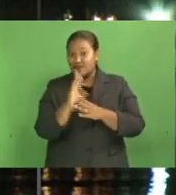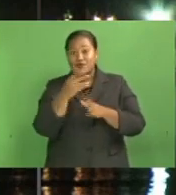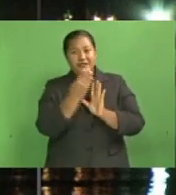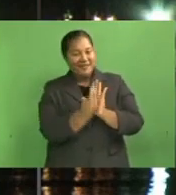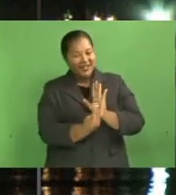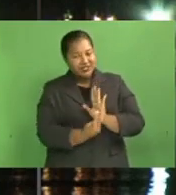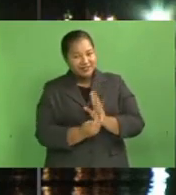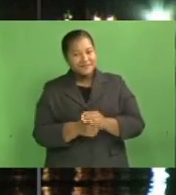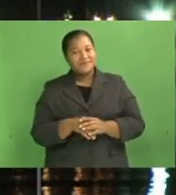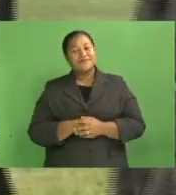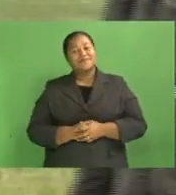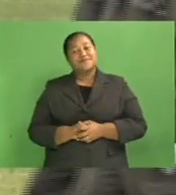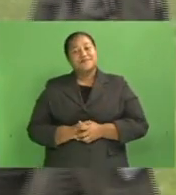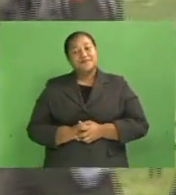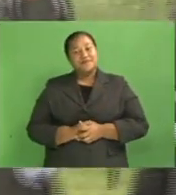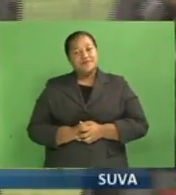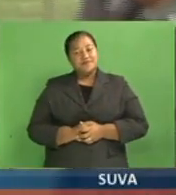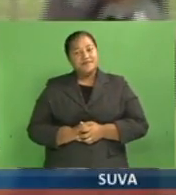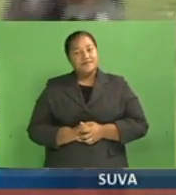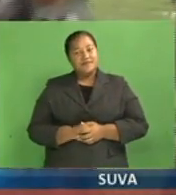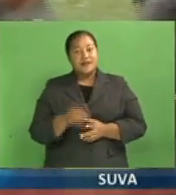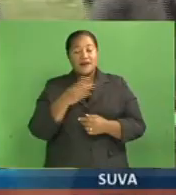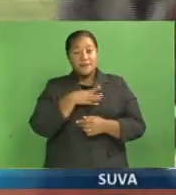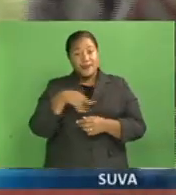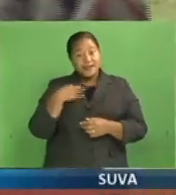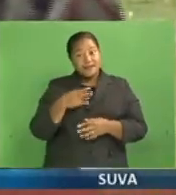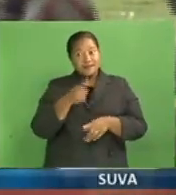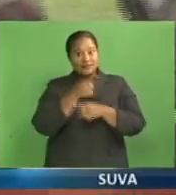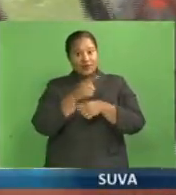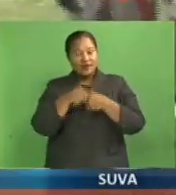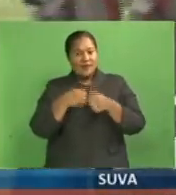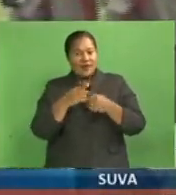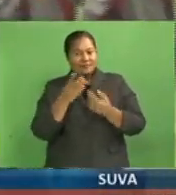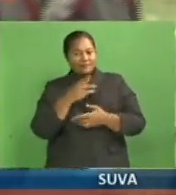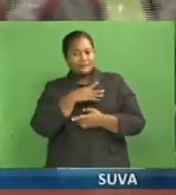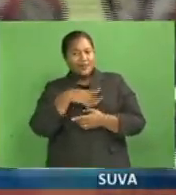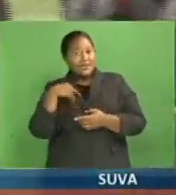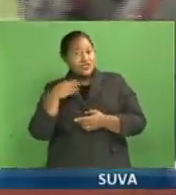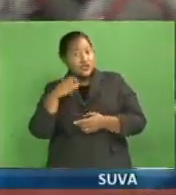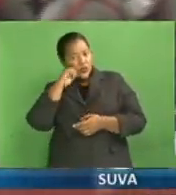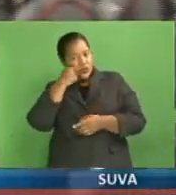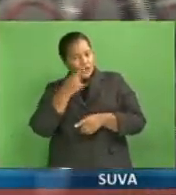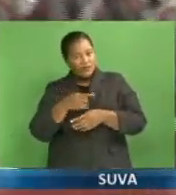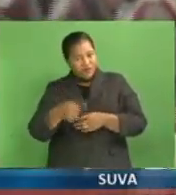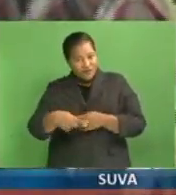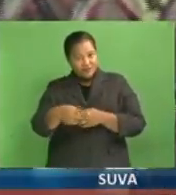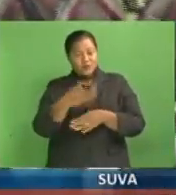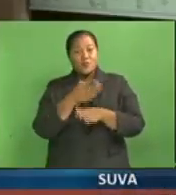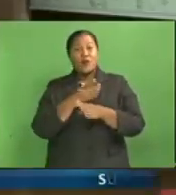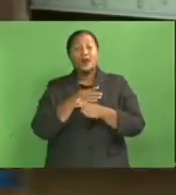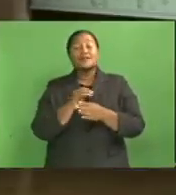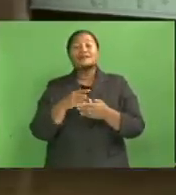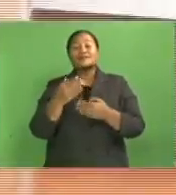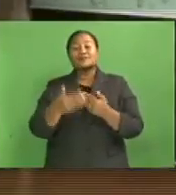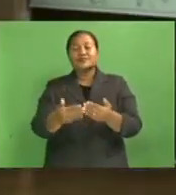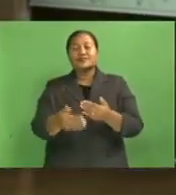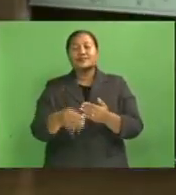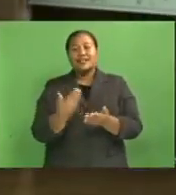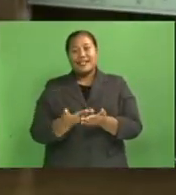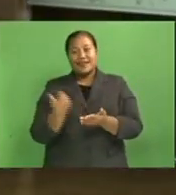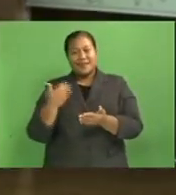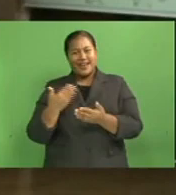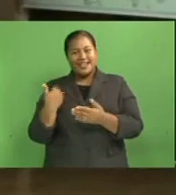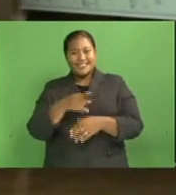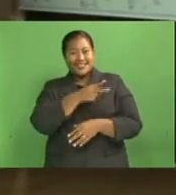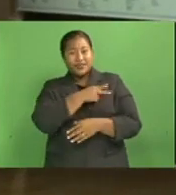Rees has more. The Defence Minister highlighted the ministry will continue to work towards eliminating security threats in the region,